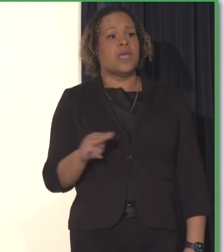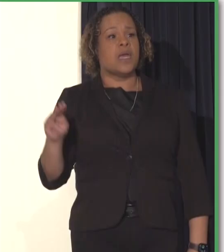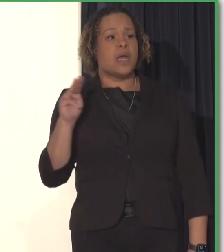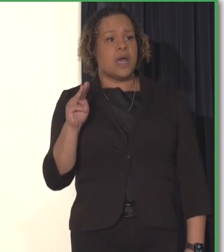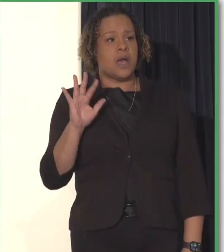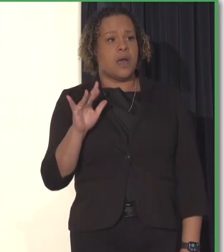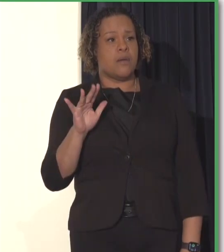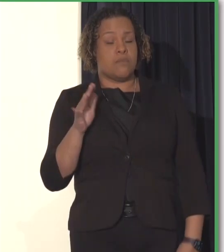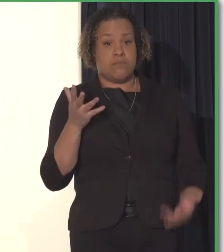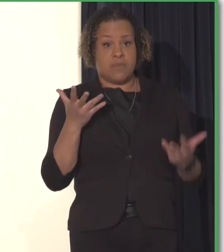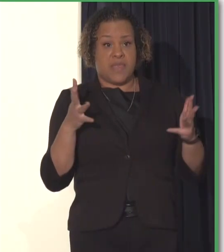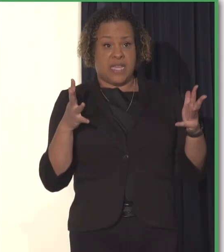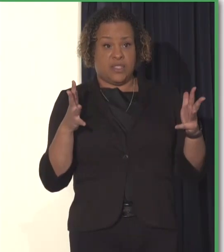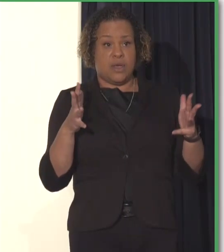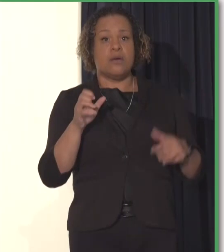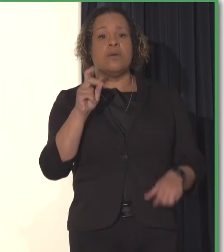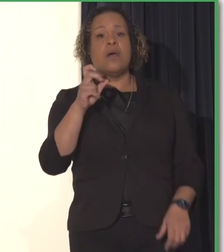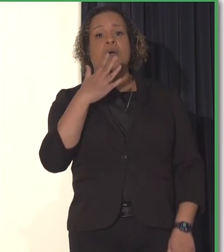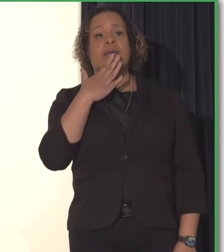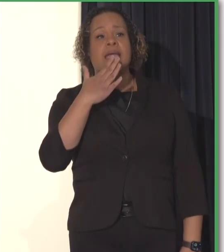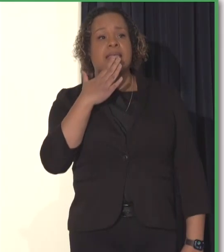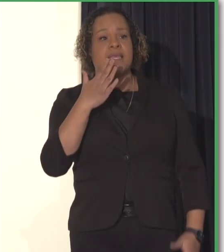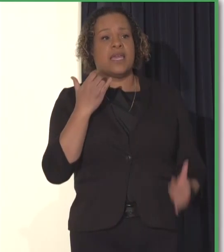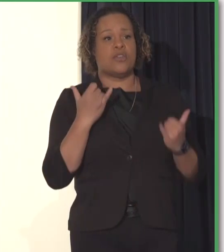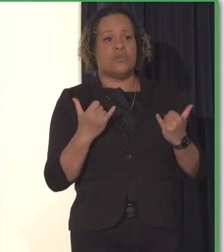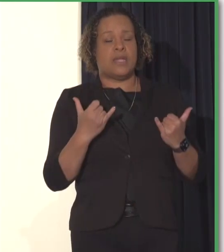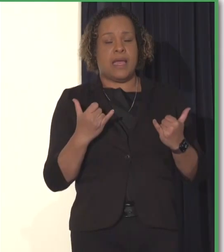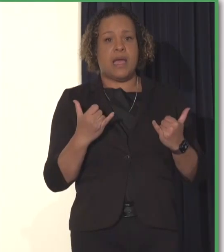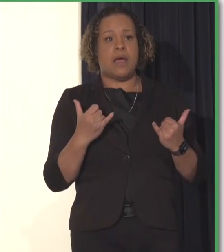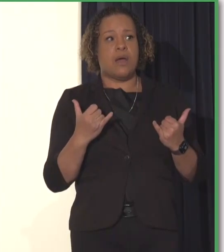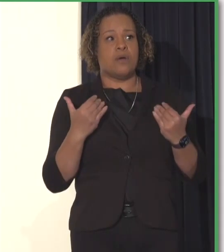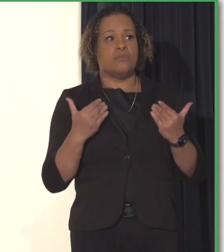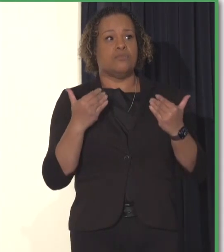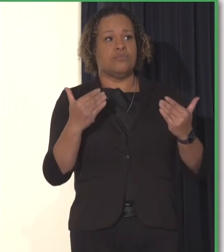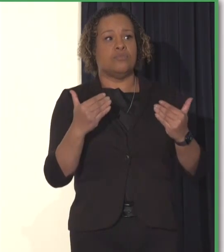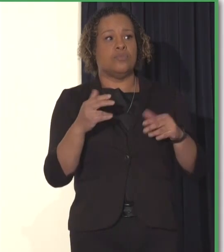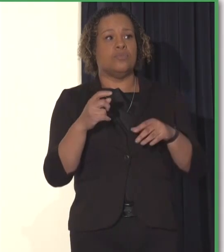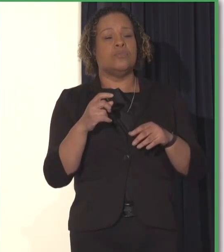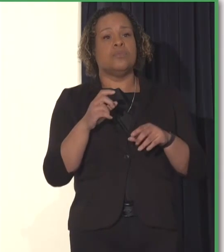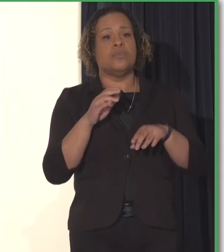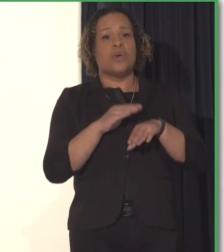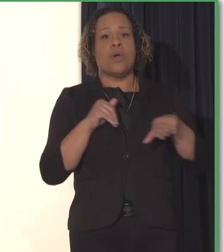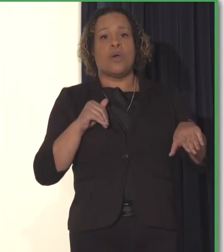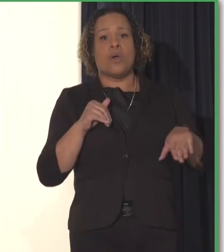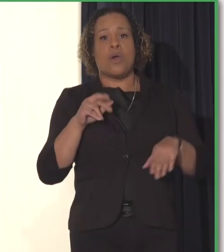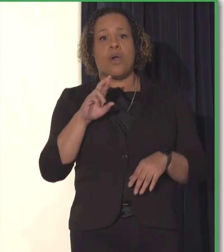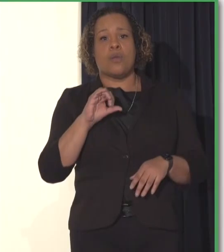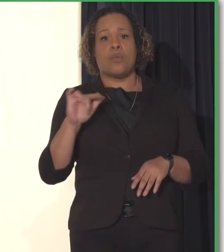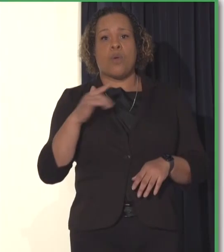And that's all? All right, thank you. All right, let's call the roll, please.